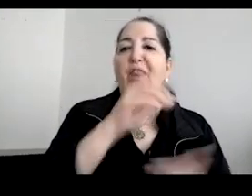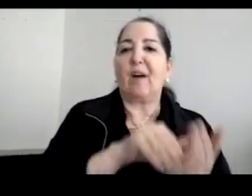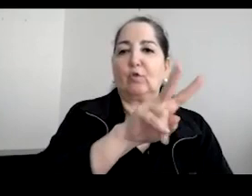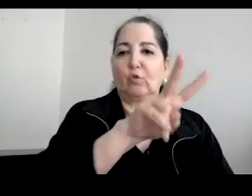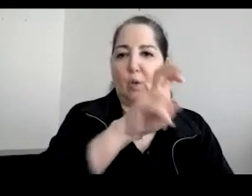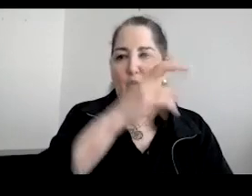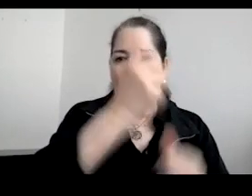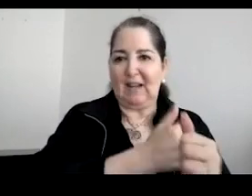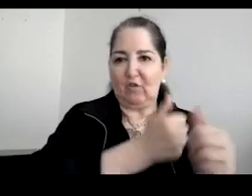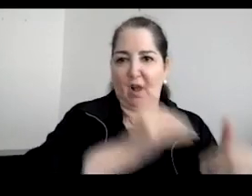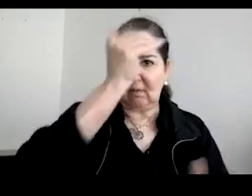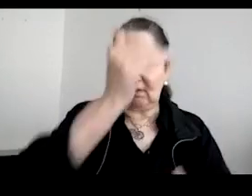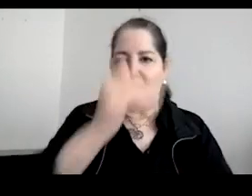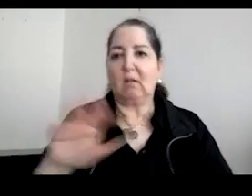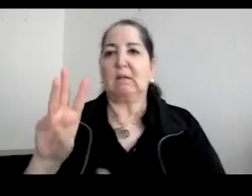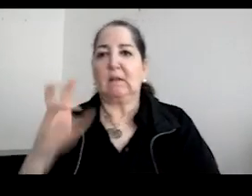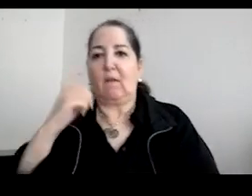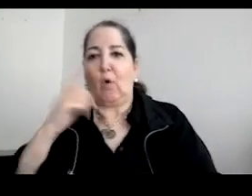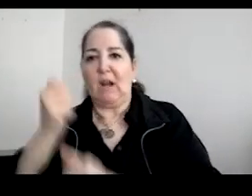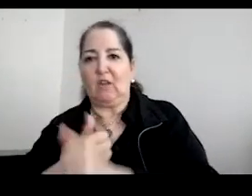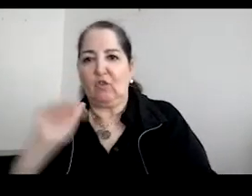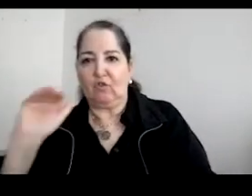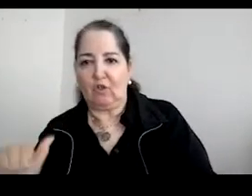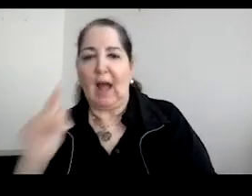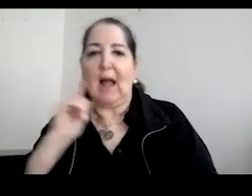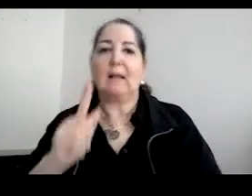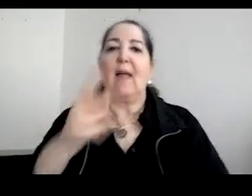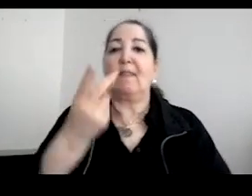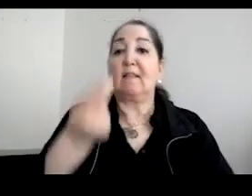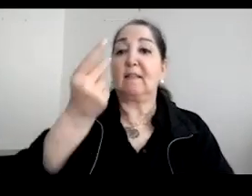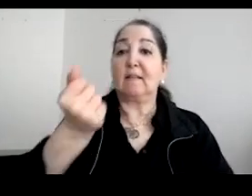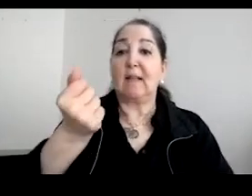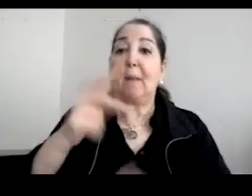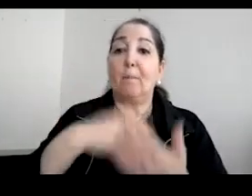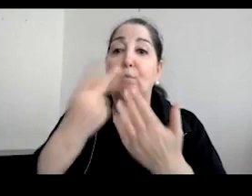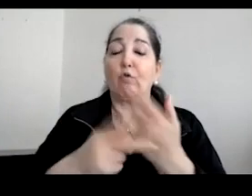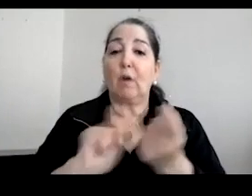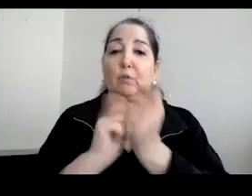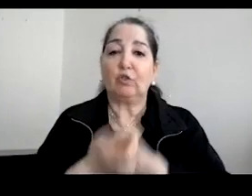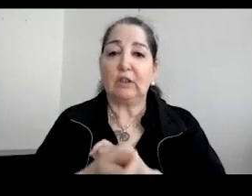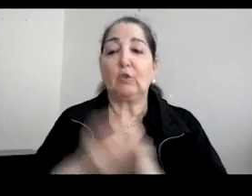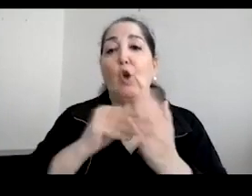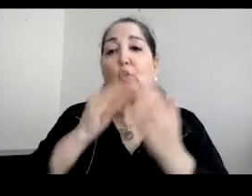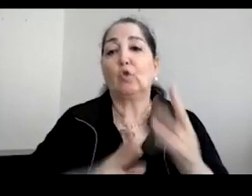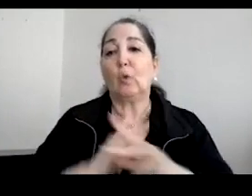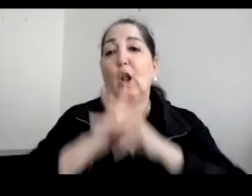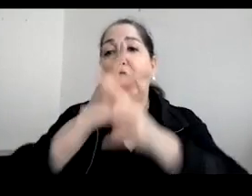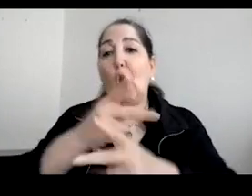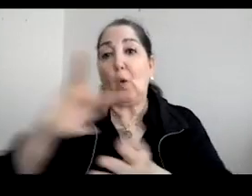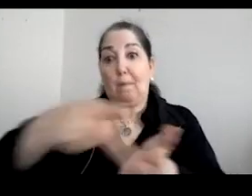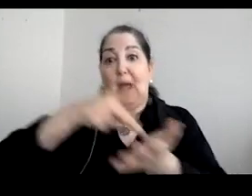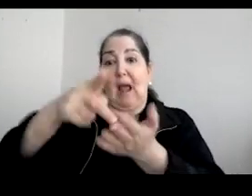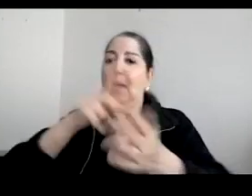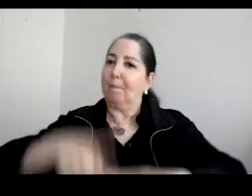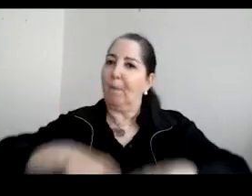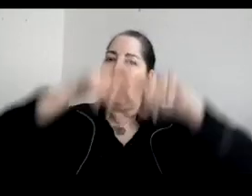family. There were changes to the SNAP program, pauses on student loan payments, and some other provisions that were all meant to just shore